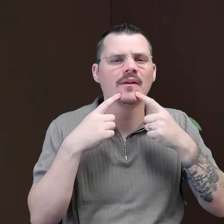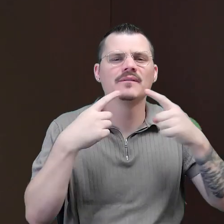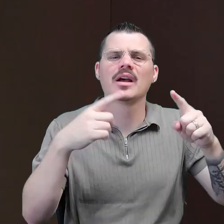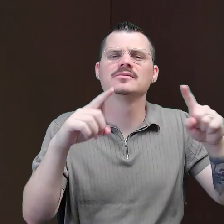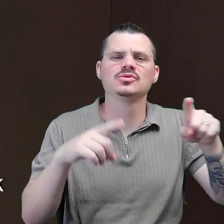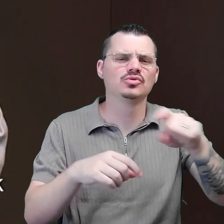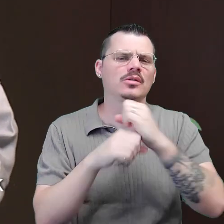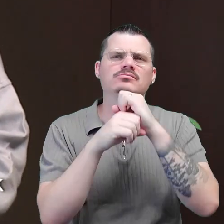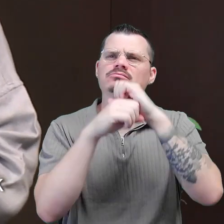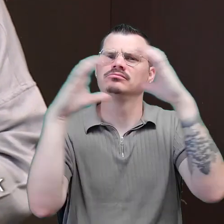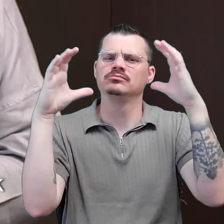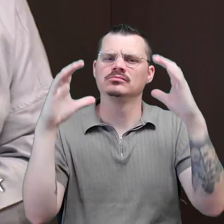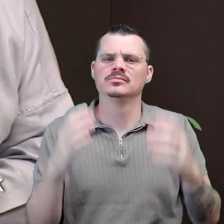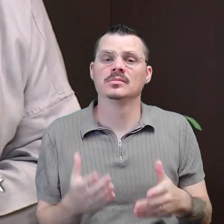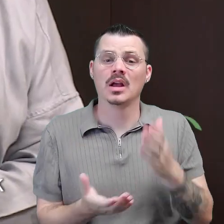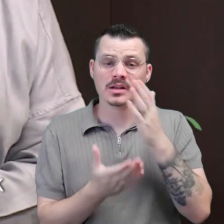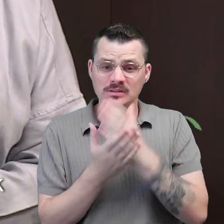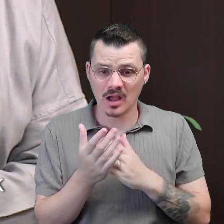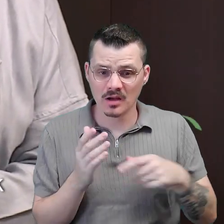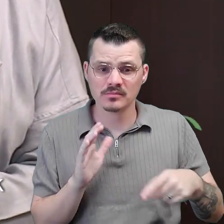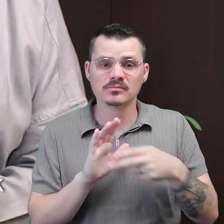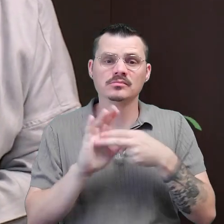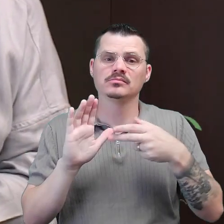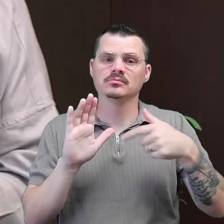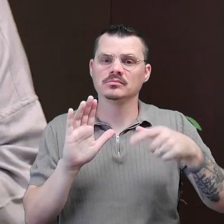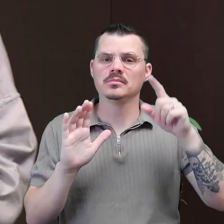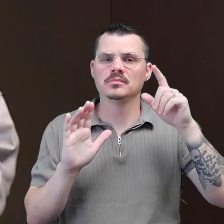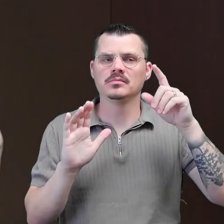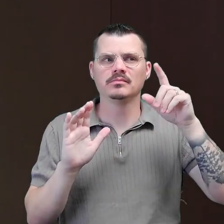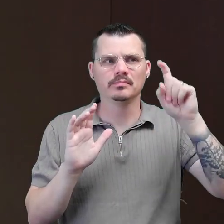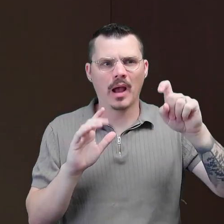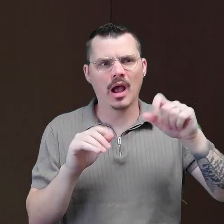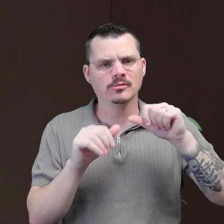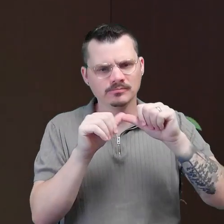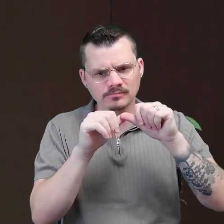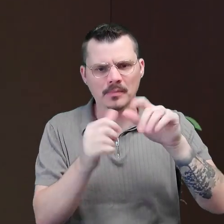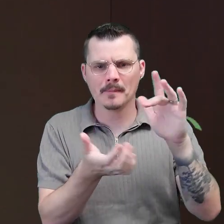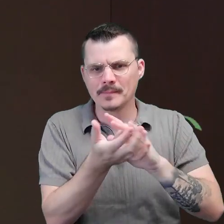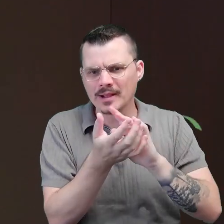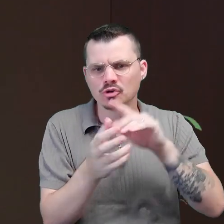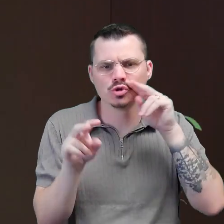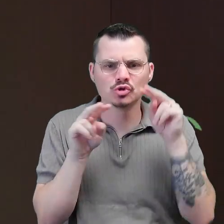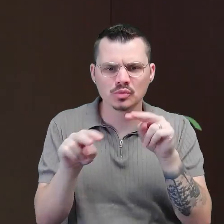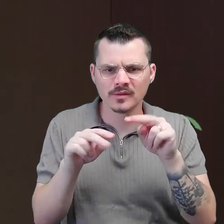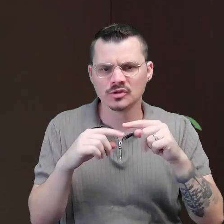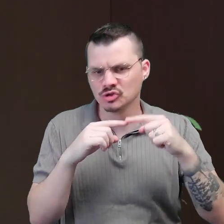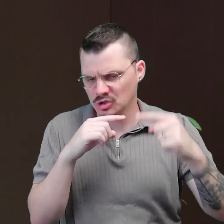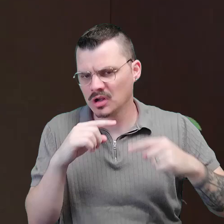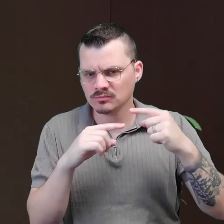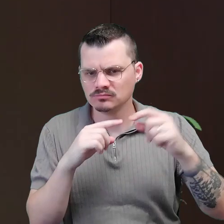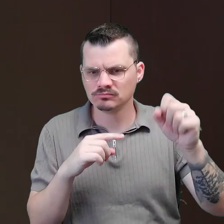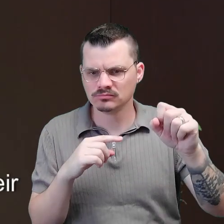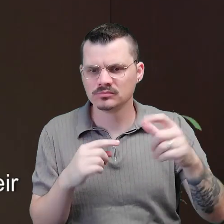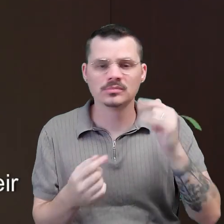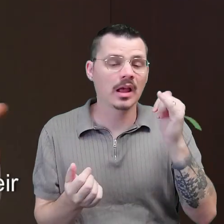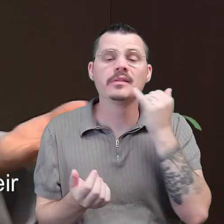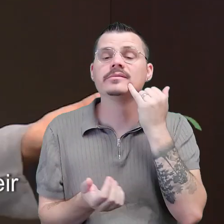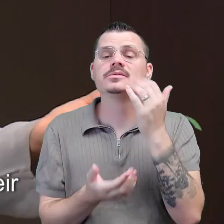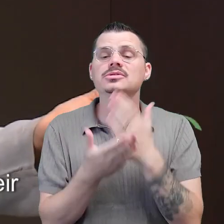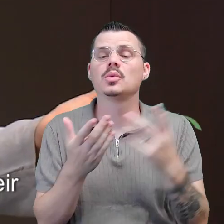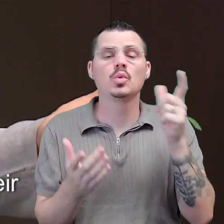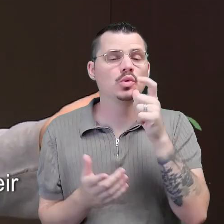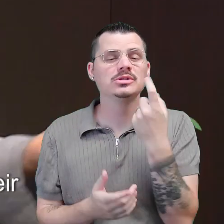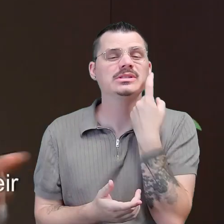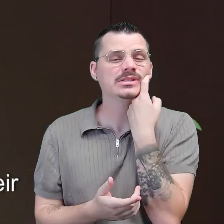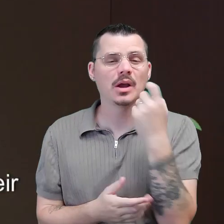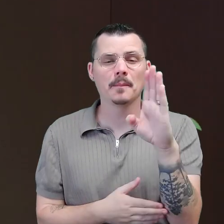think. In certain conditions, it's a round-the-clock issue in terms of being under medical supervision. For example,